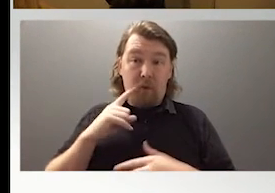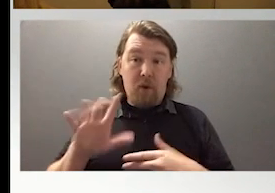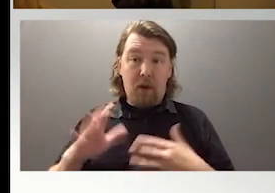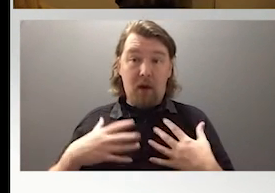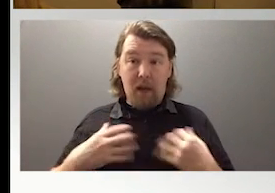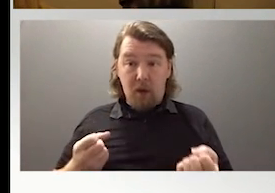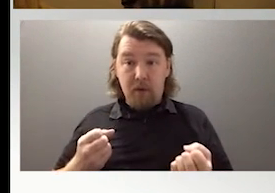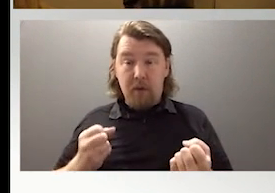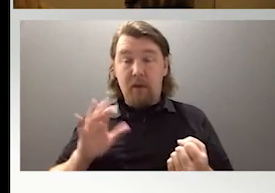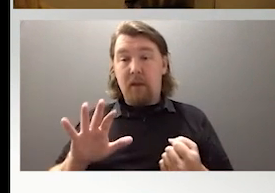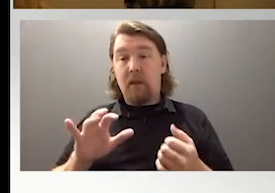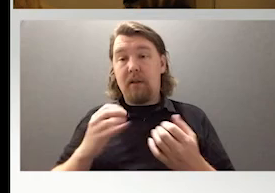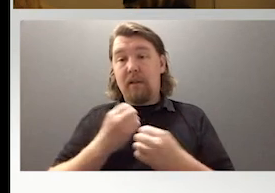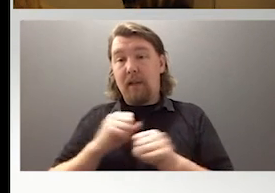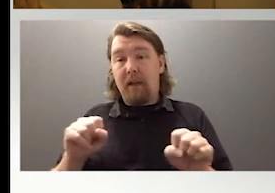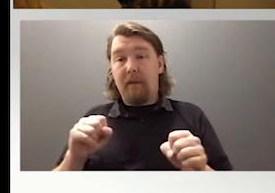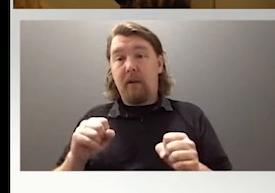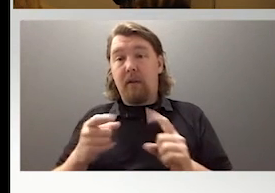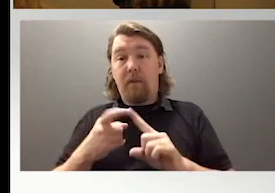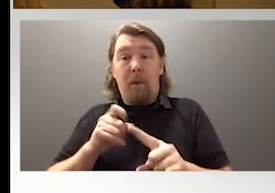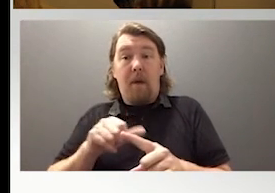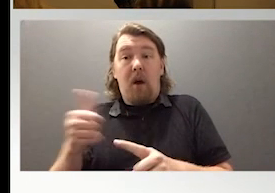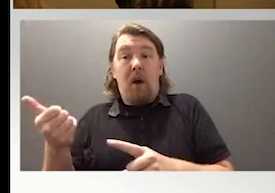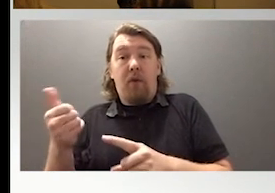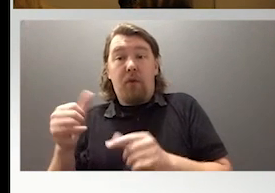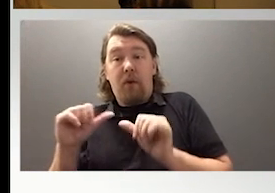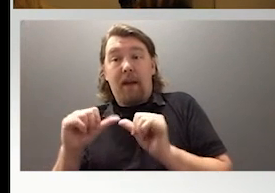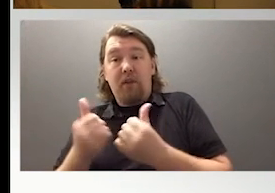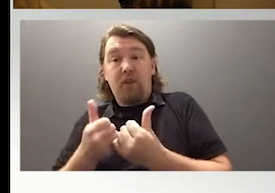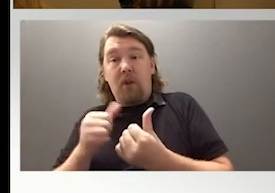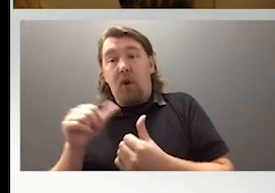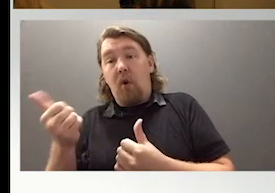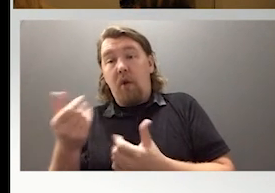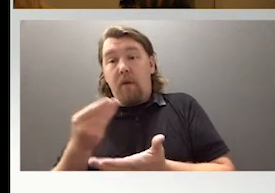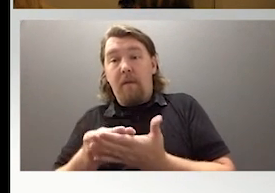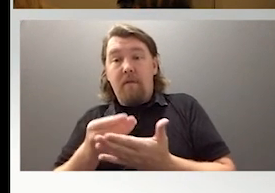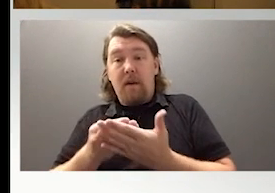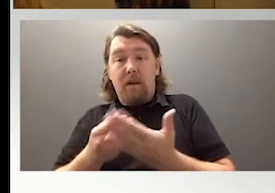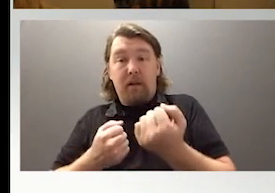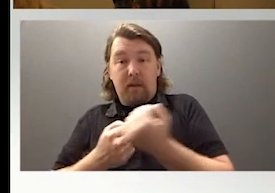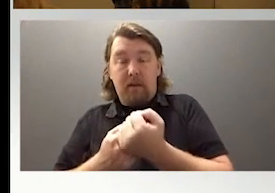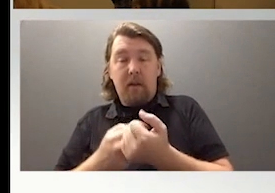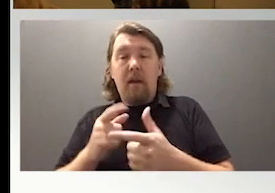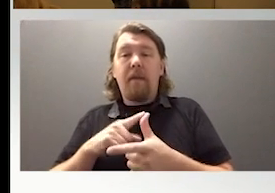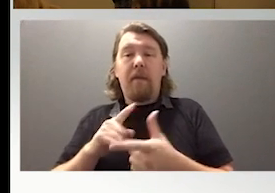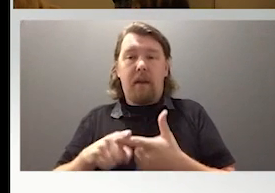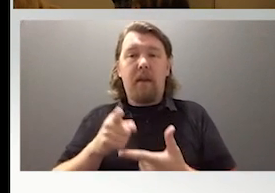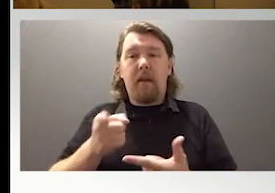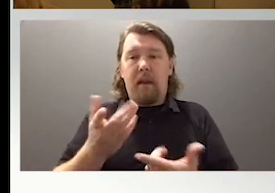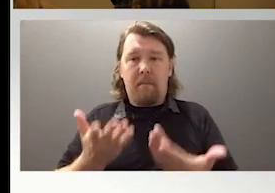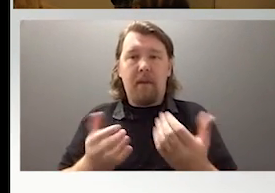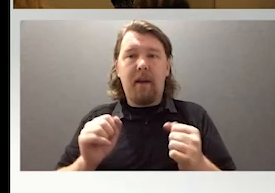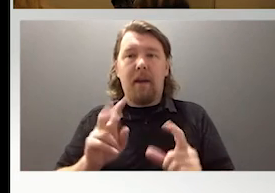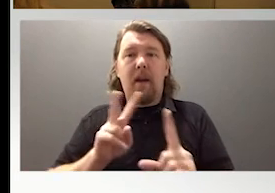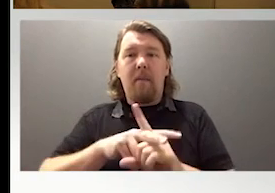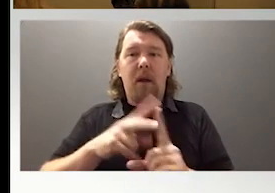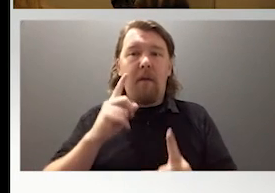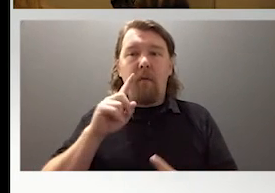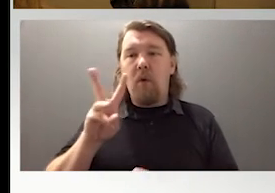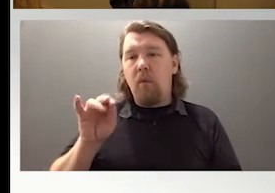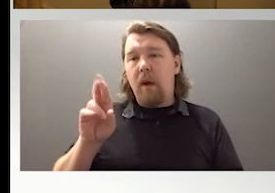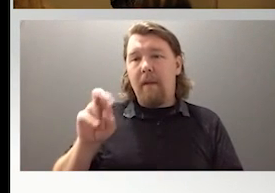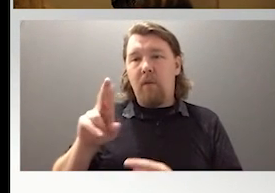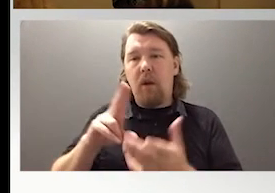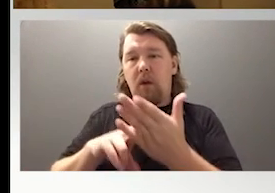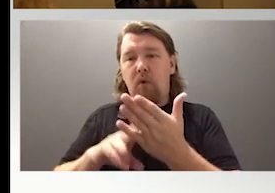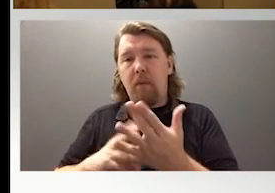health and safety through other funding mechanisms, then they may be able to apply for waiver enrollment